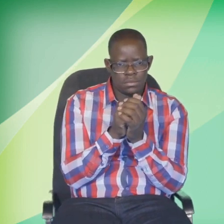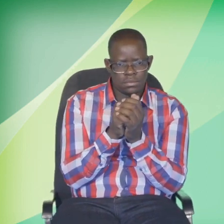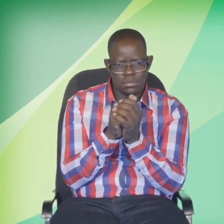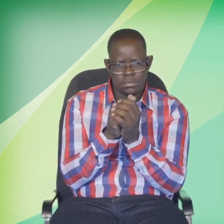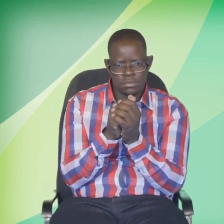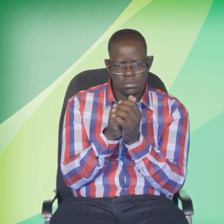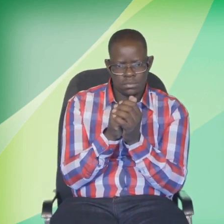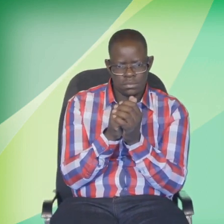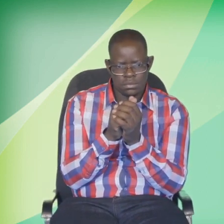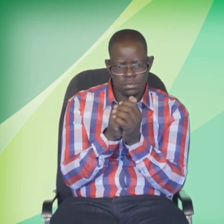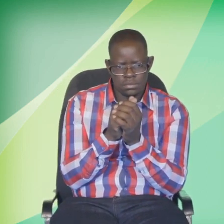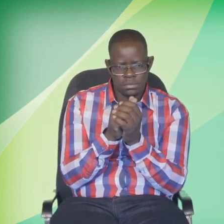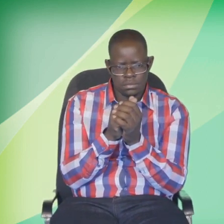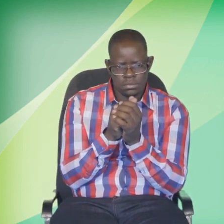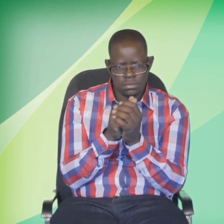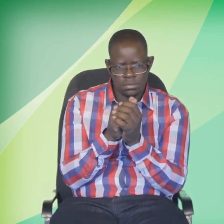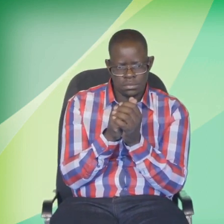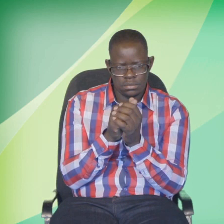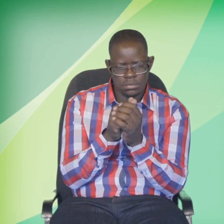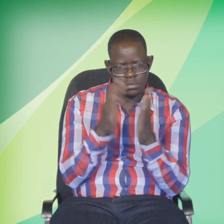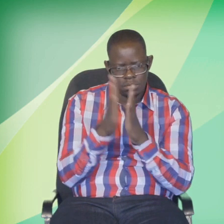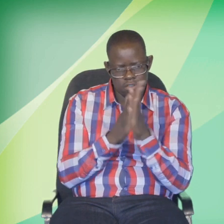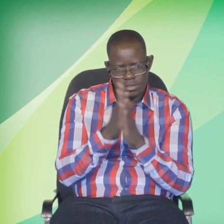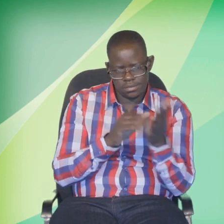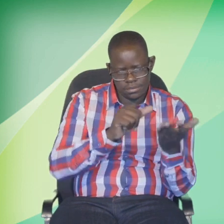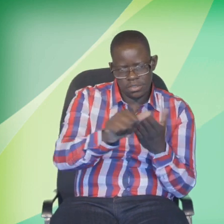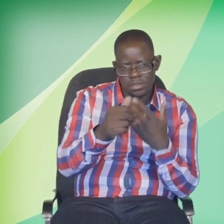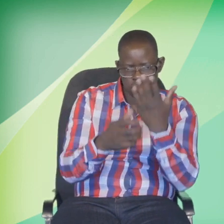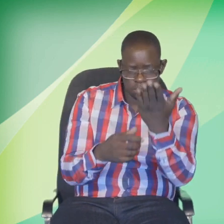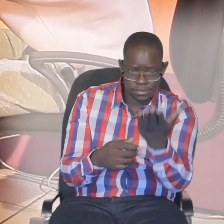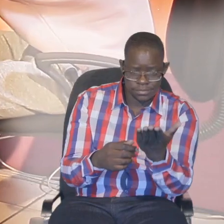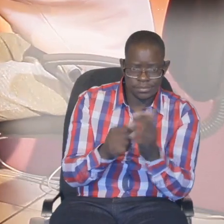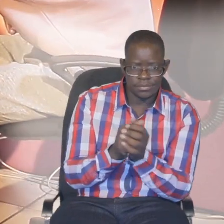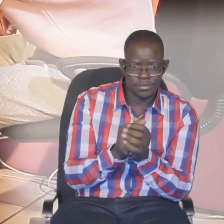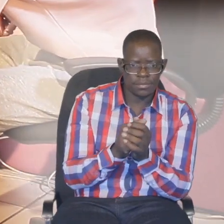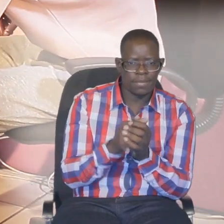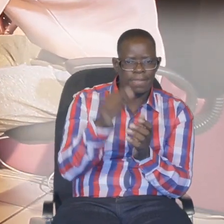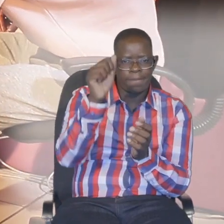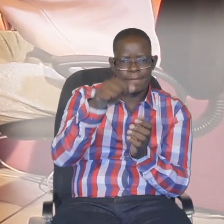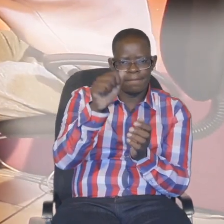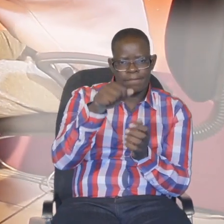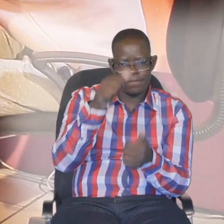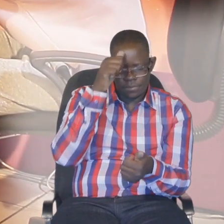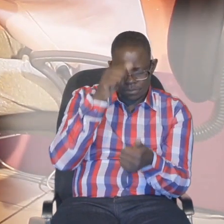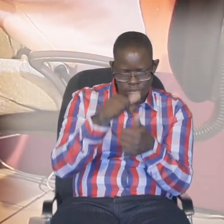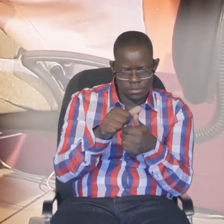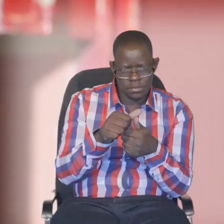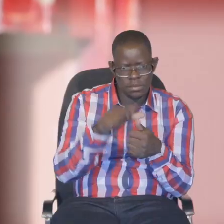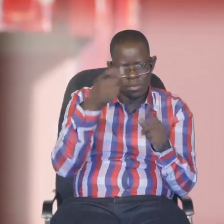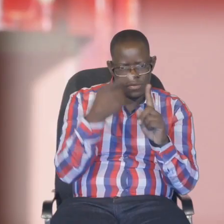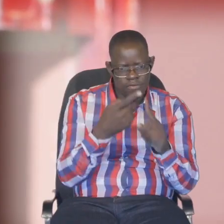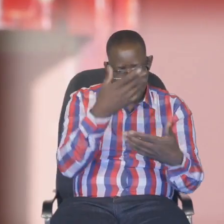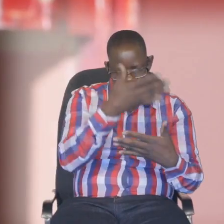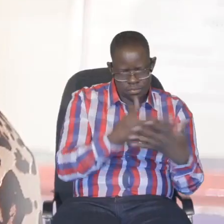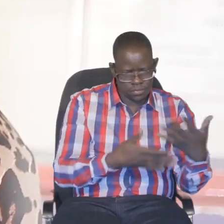received 260. Interest paid 200. Yes, I remember that the totals from the